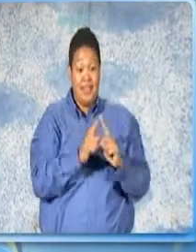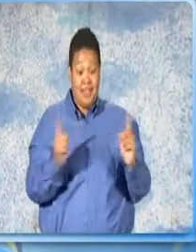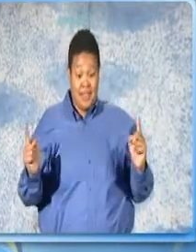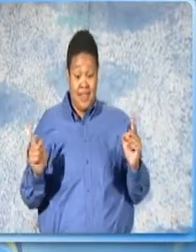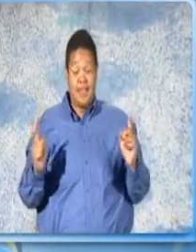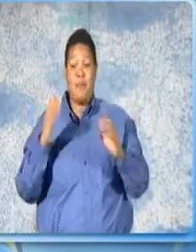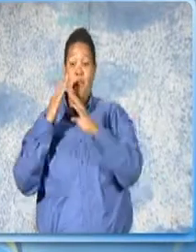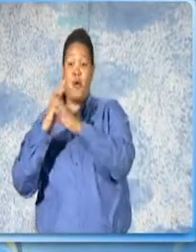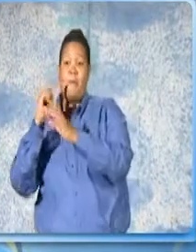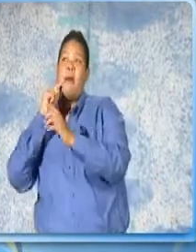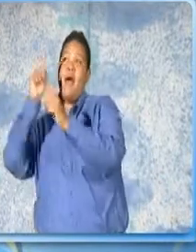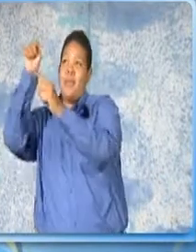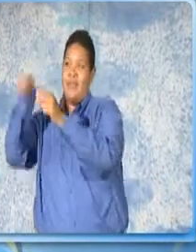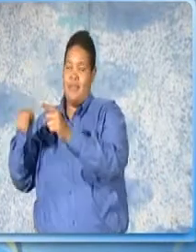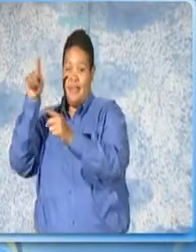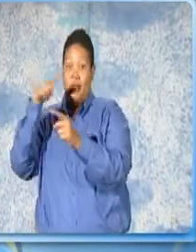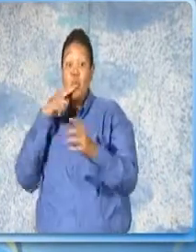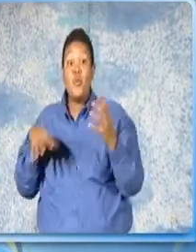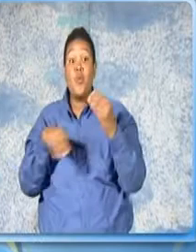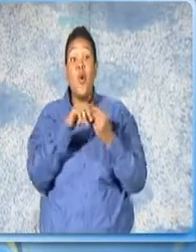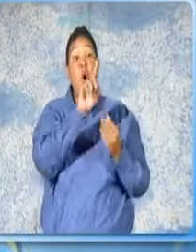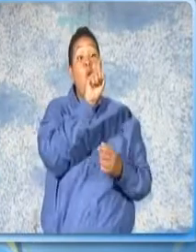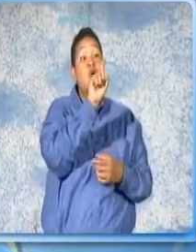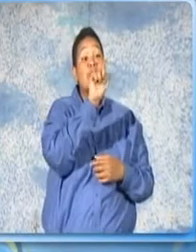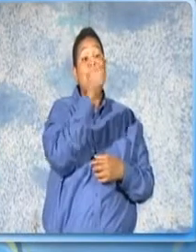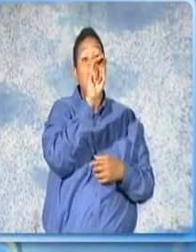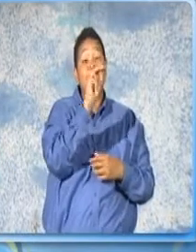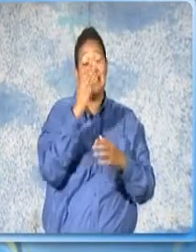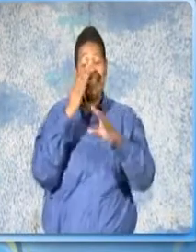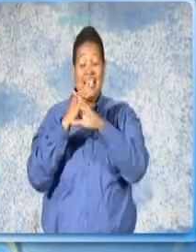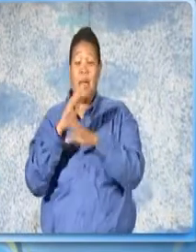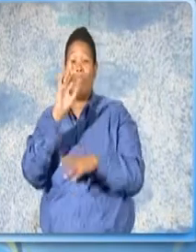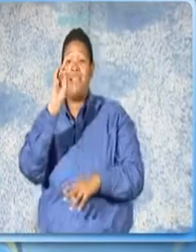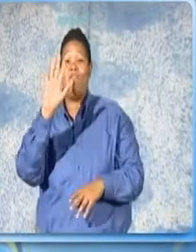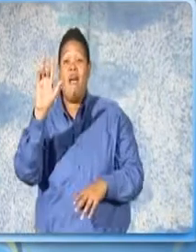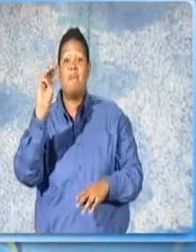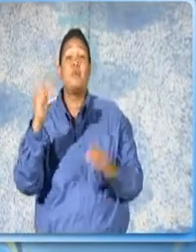be 110 meters times 75 meters, which is